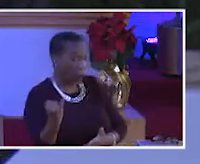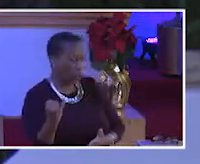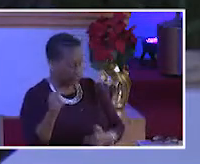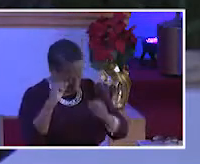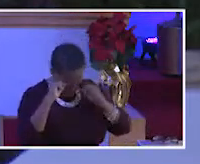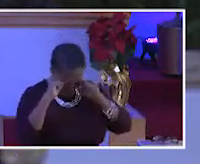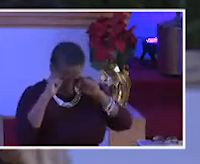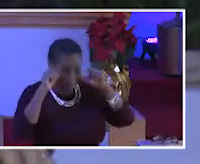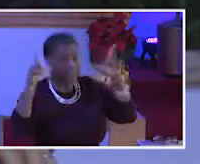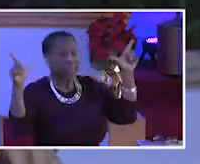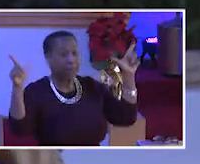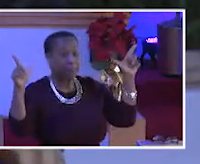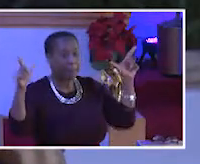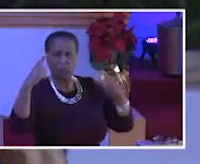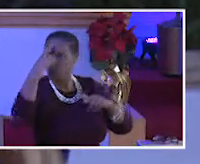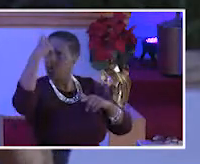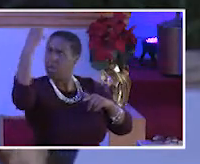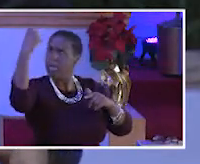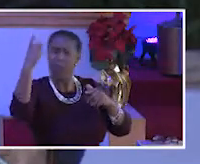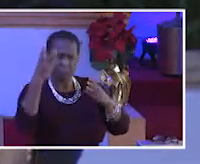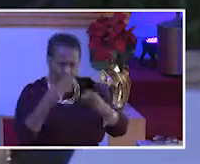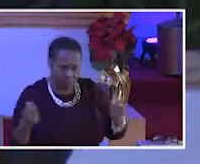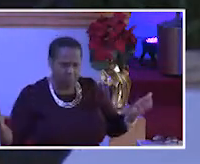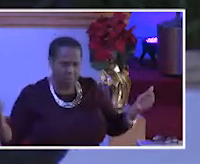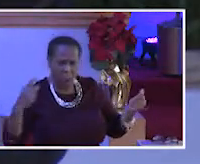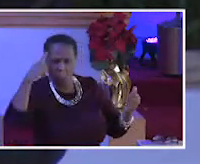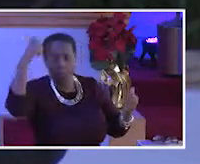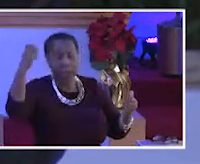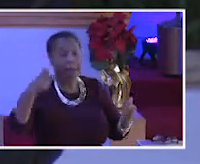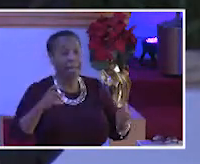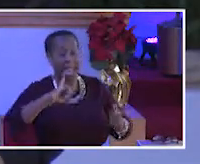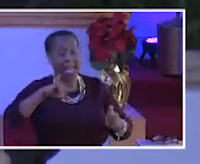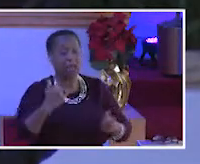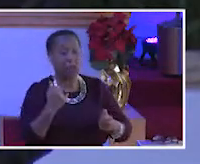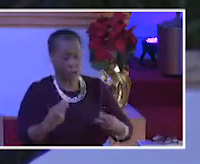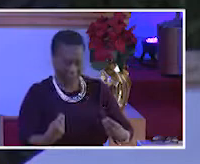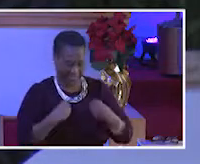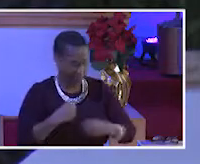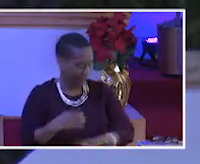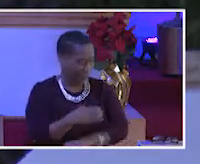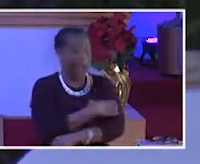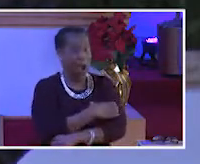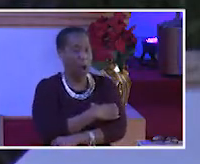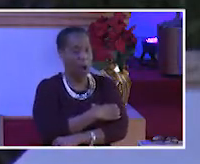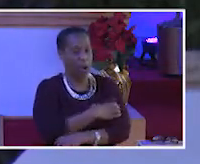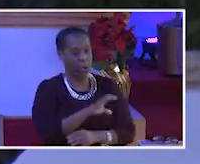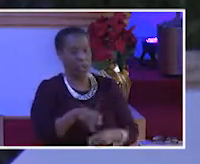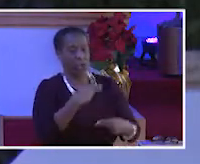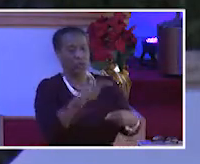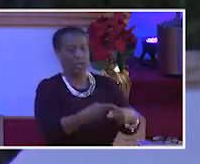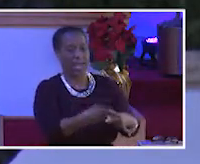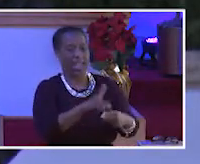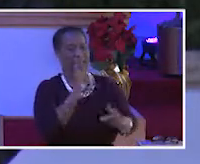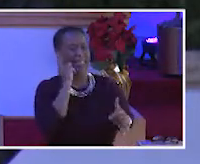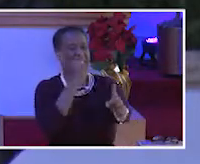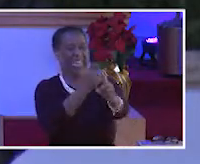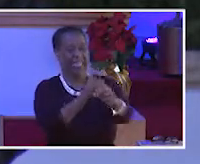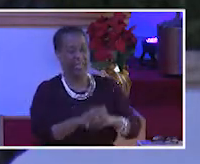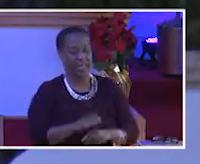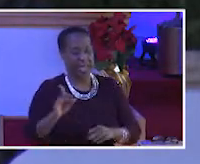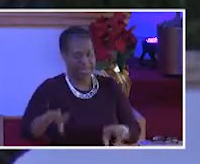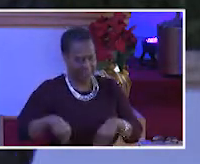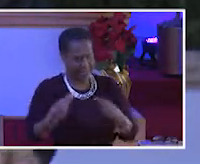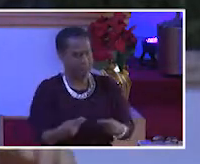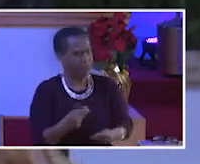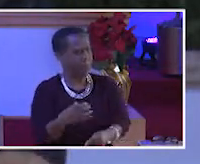up from his dream and he is empowered to name his destiny. He's